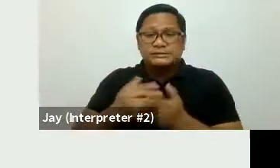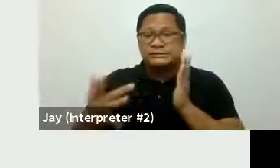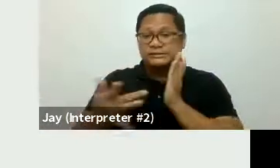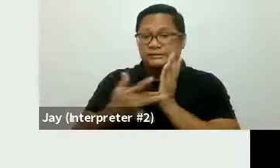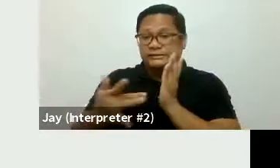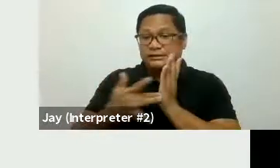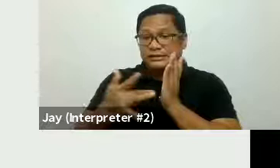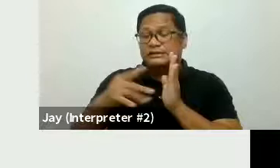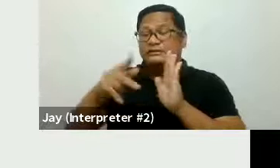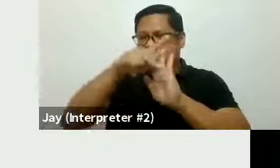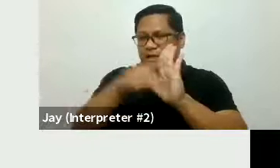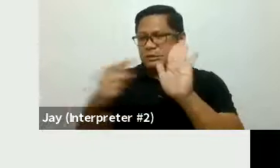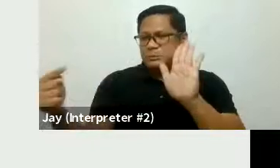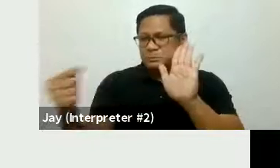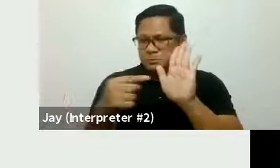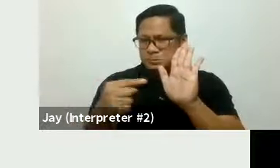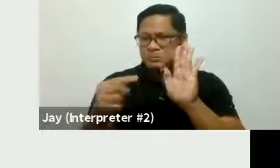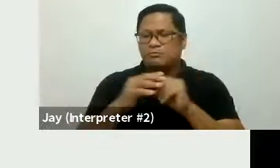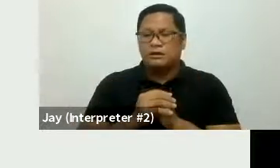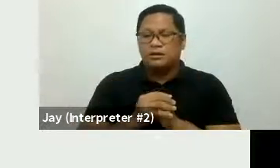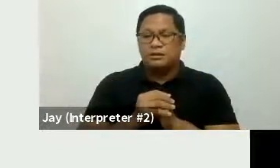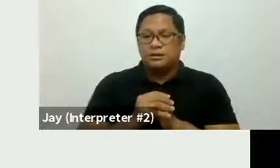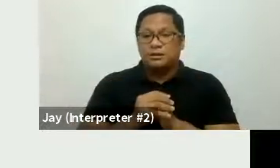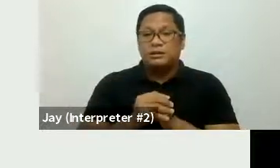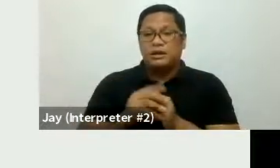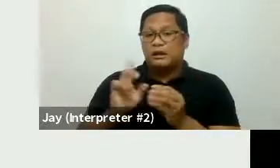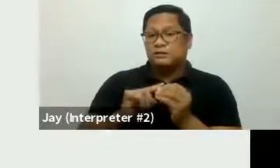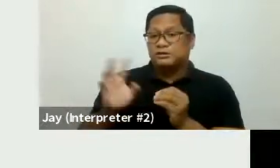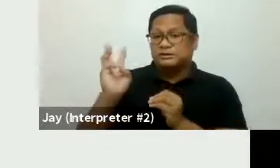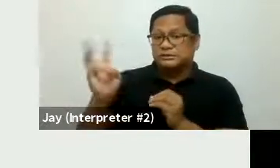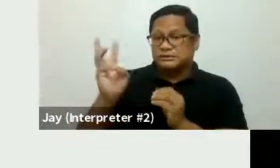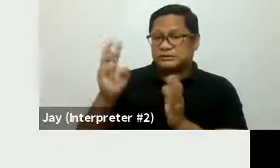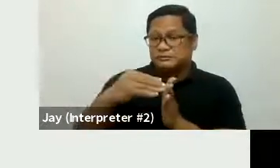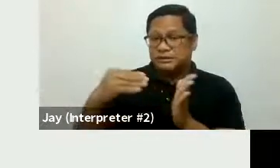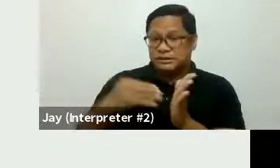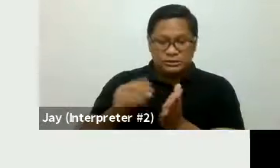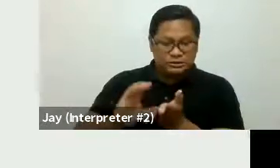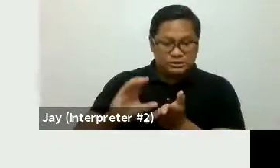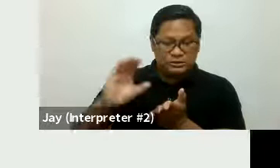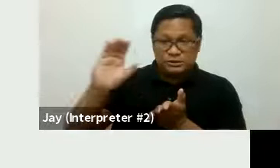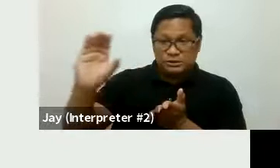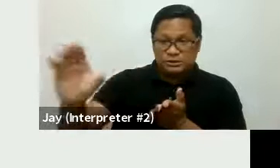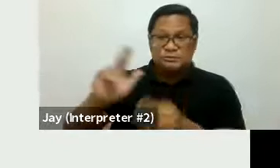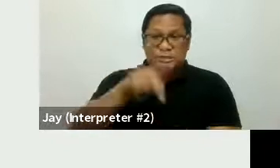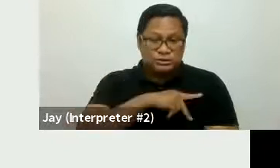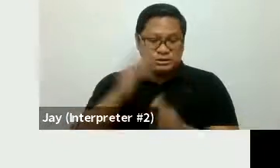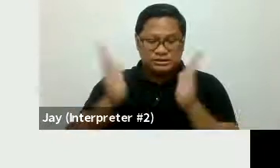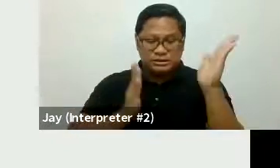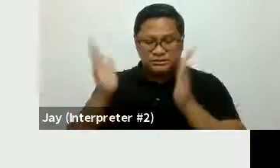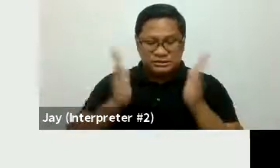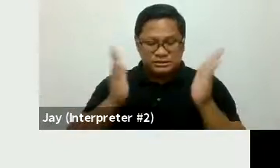the policy. So most 60 billion of that amount goes to personal services or salaries